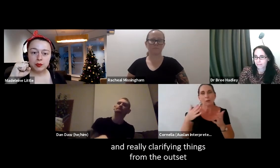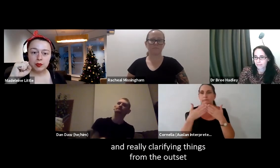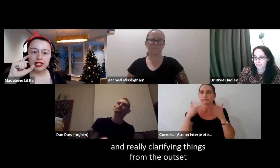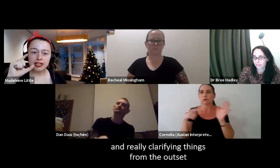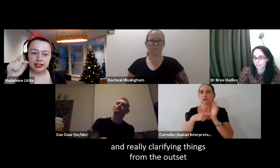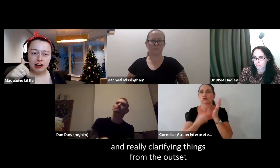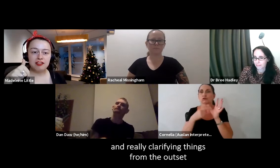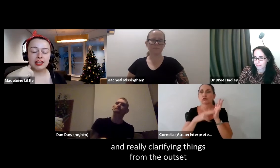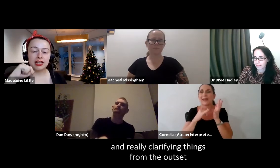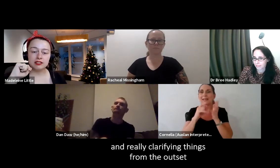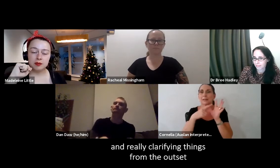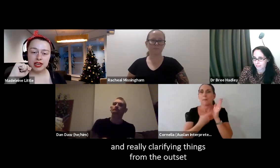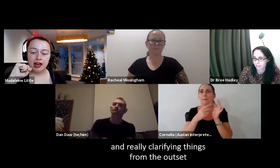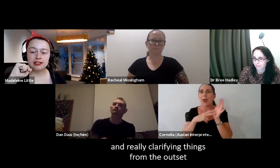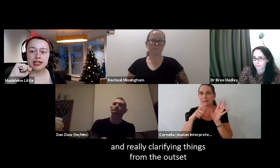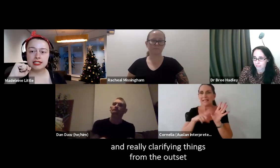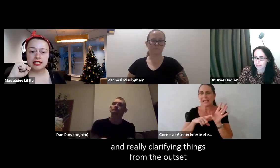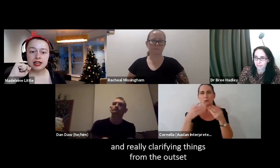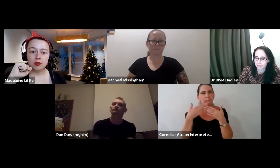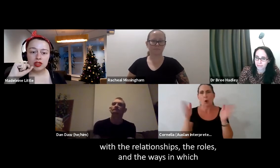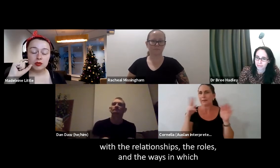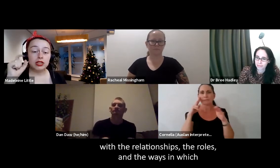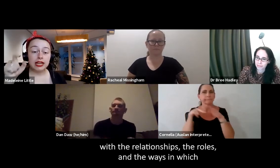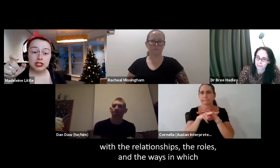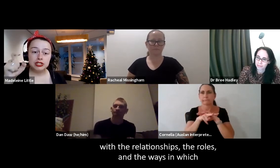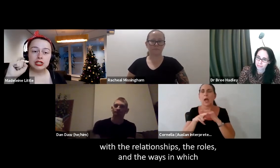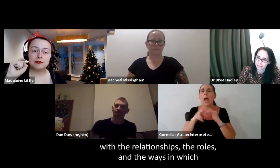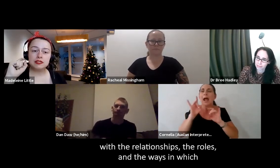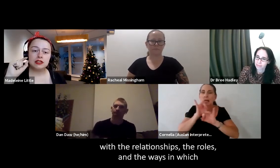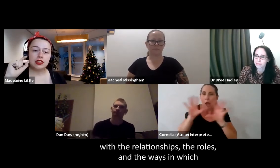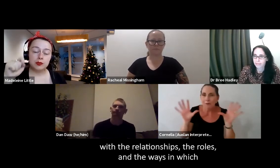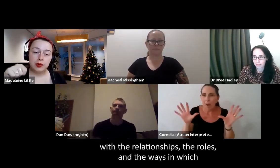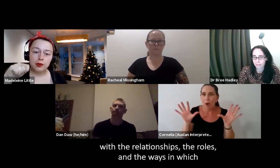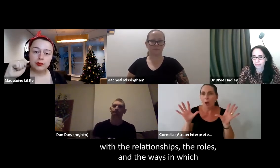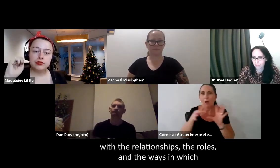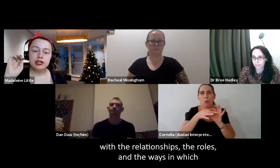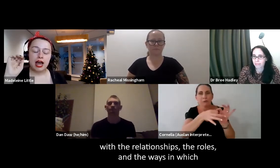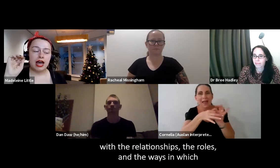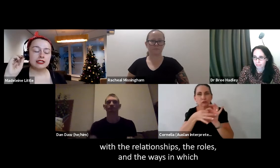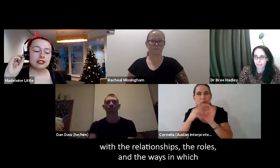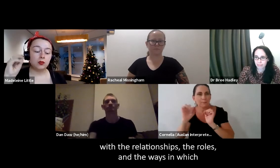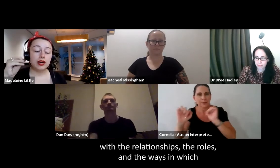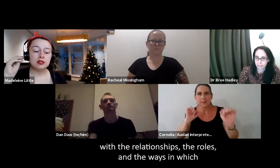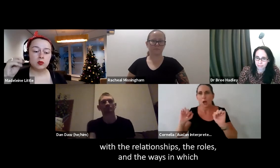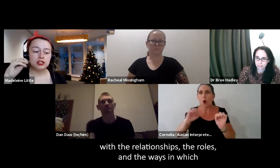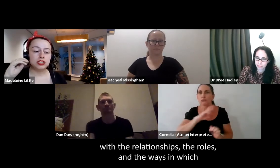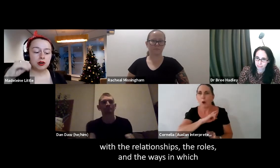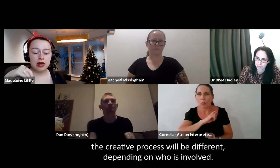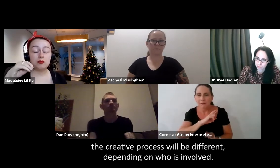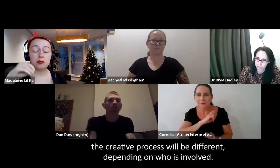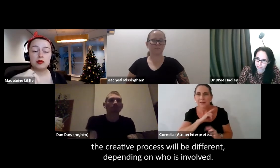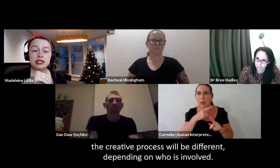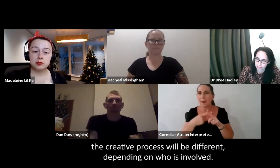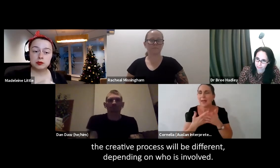and really clarifying things from the outset with the relationships, the roles, and the ways in which